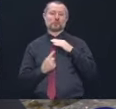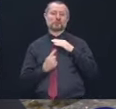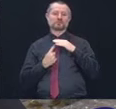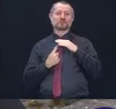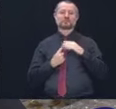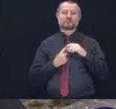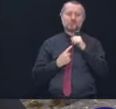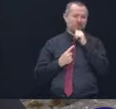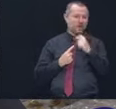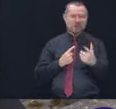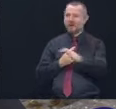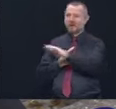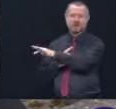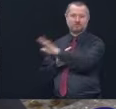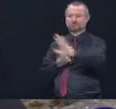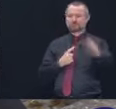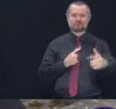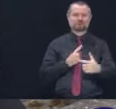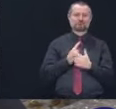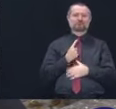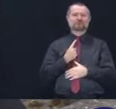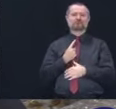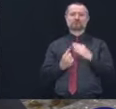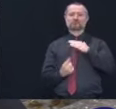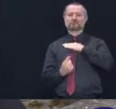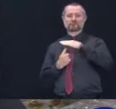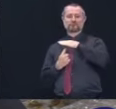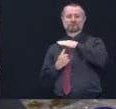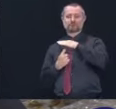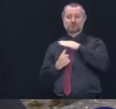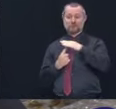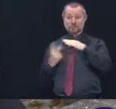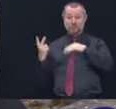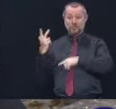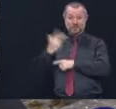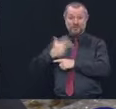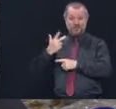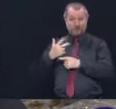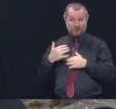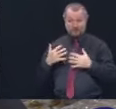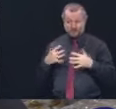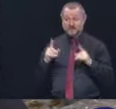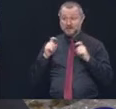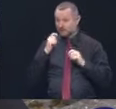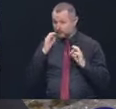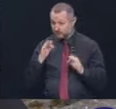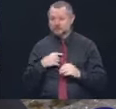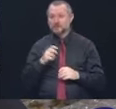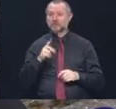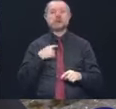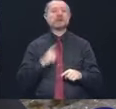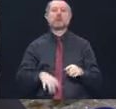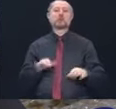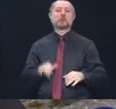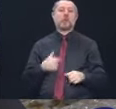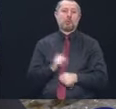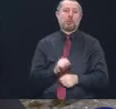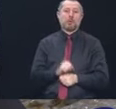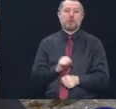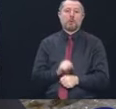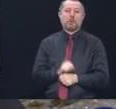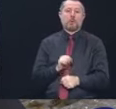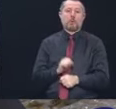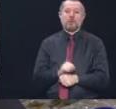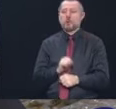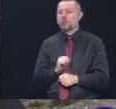other people, and take a test. I'm not in a position to do that. I'm going to work today, I'm going to work